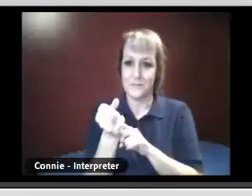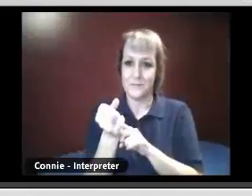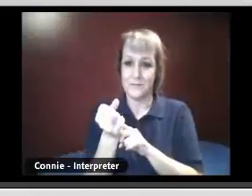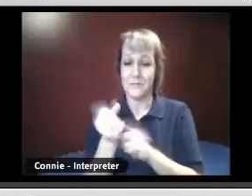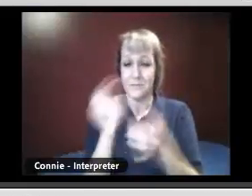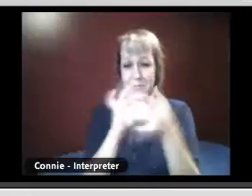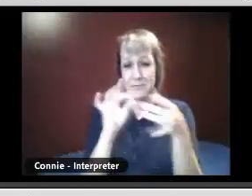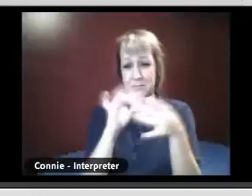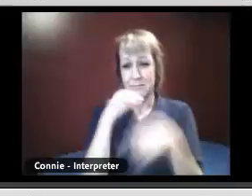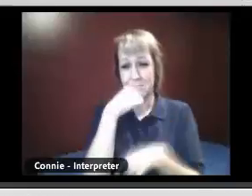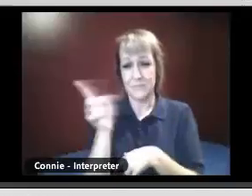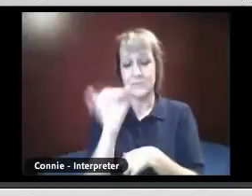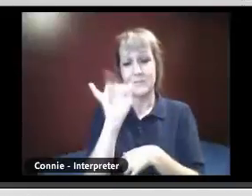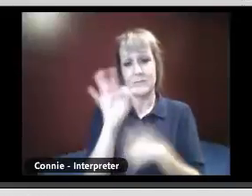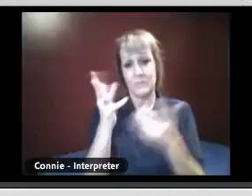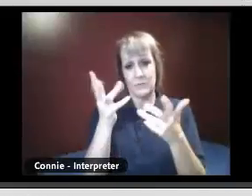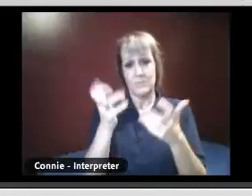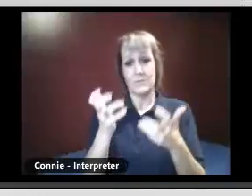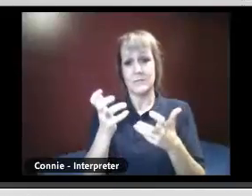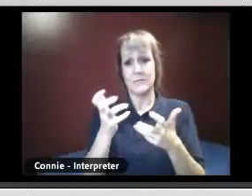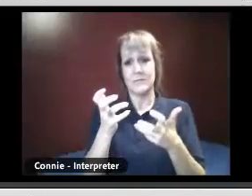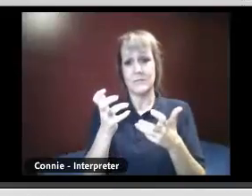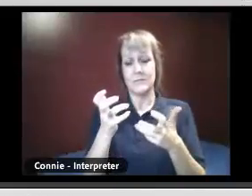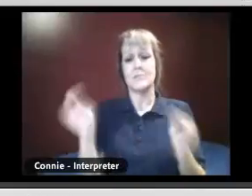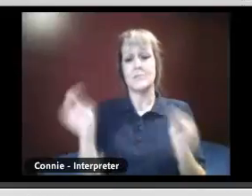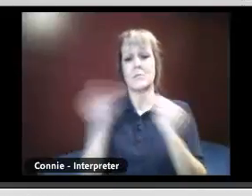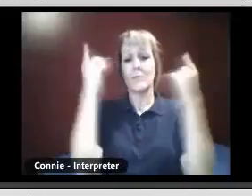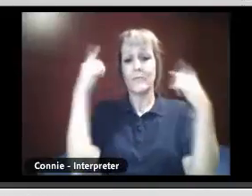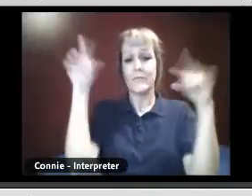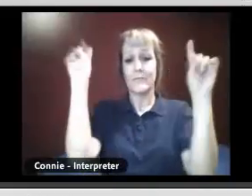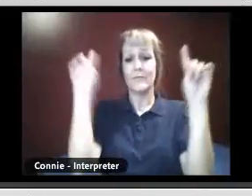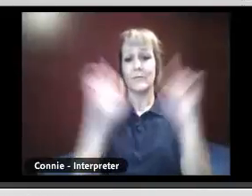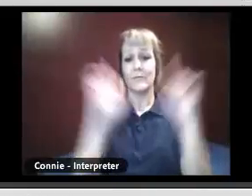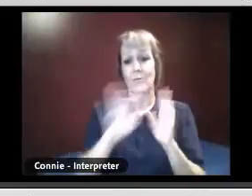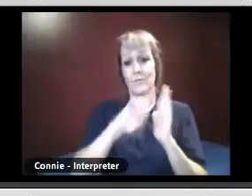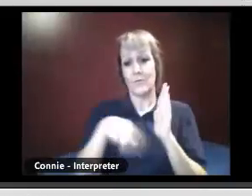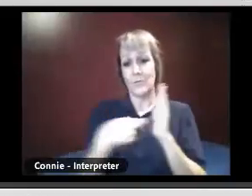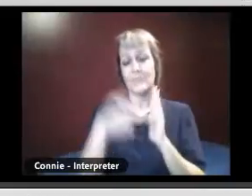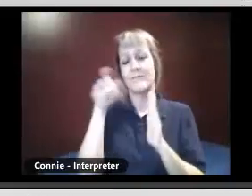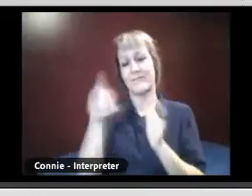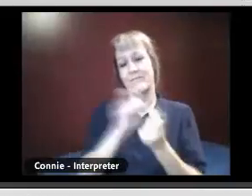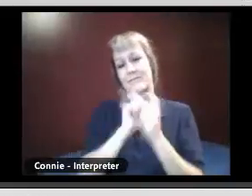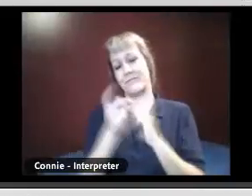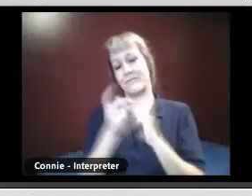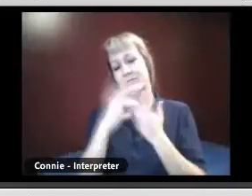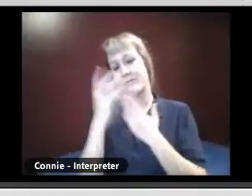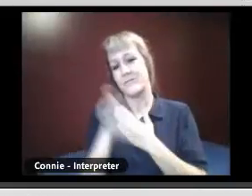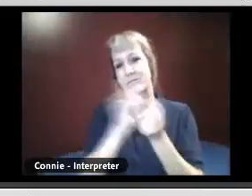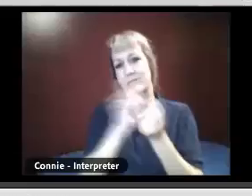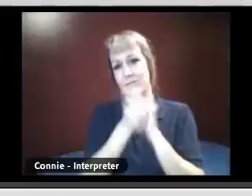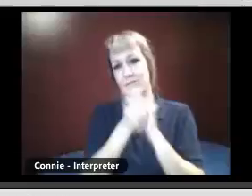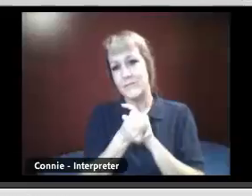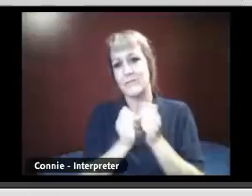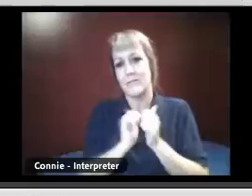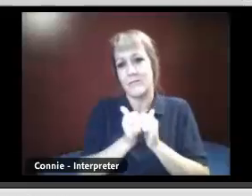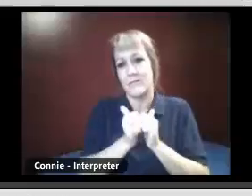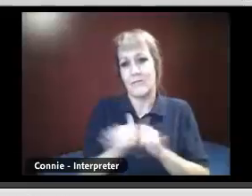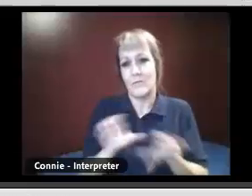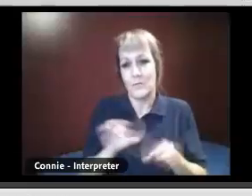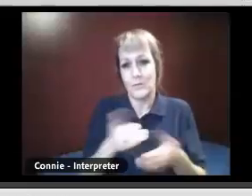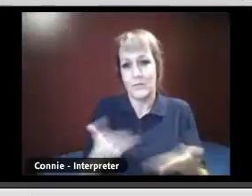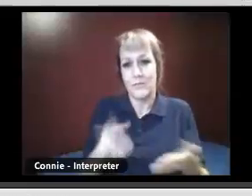you, if you want to be more effective in your roles, well then you need to change your program. To change your programming, you need to